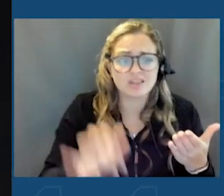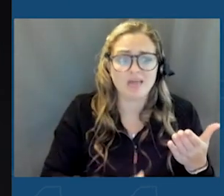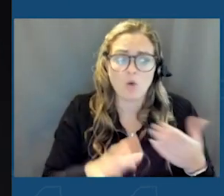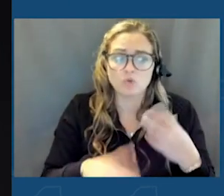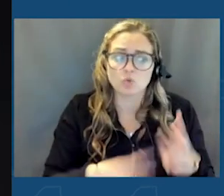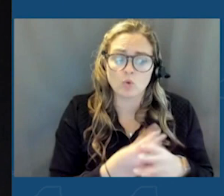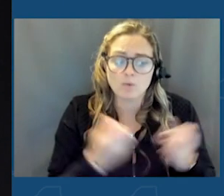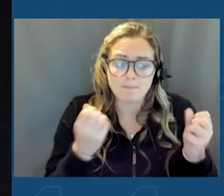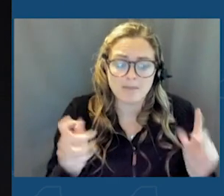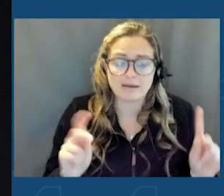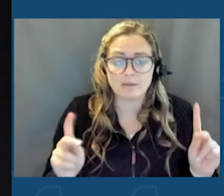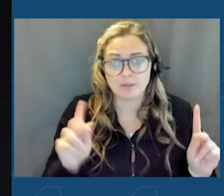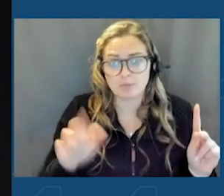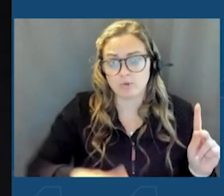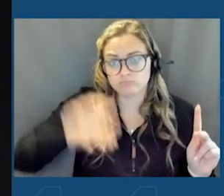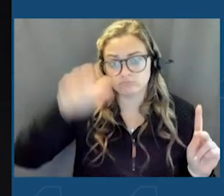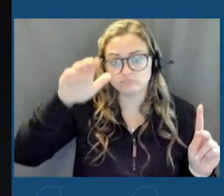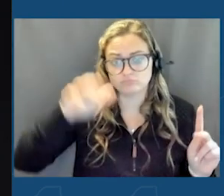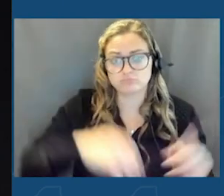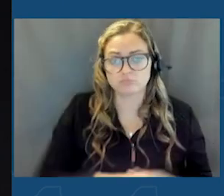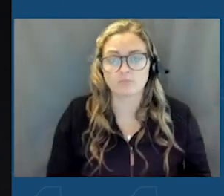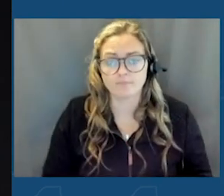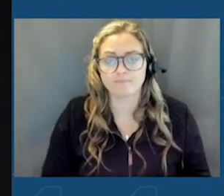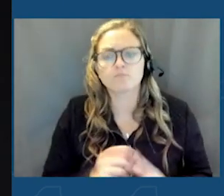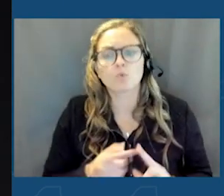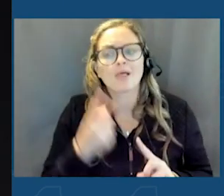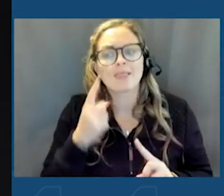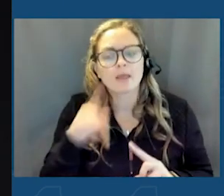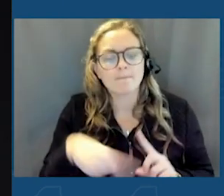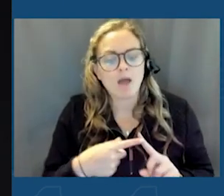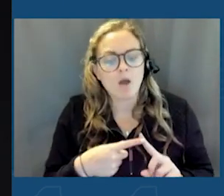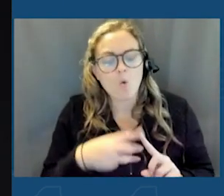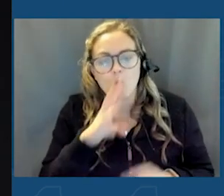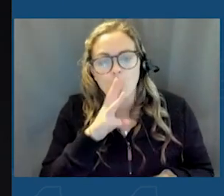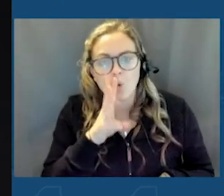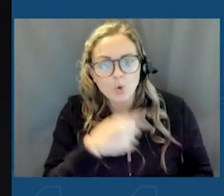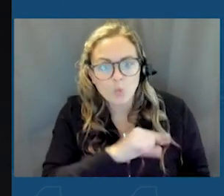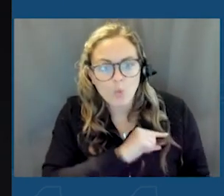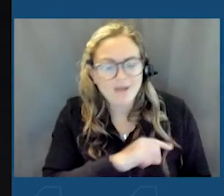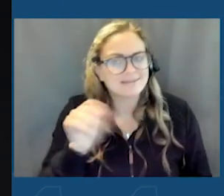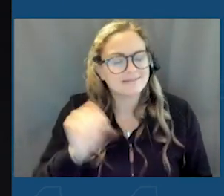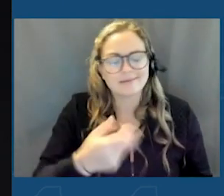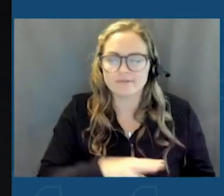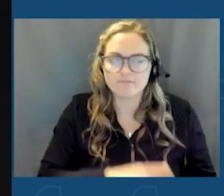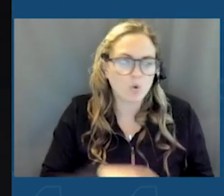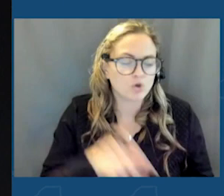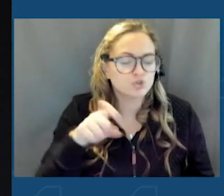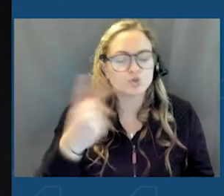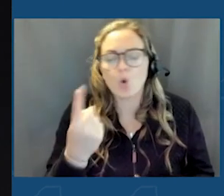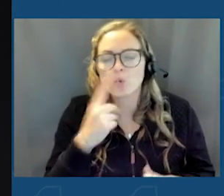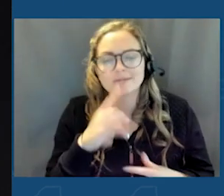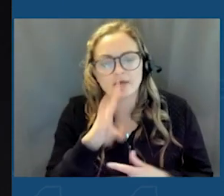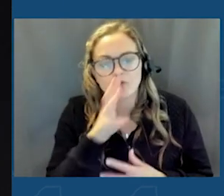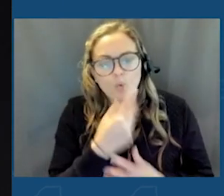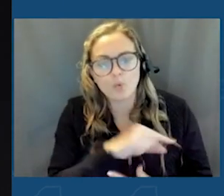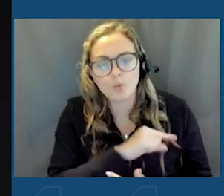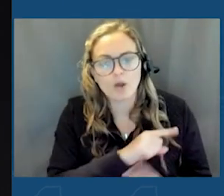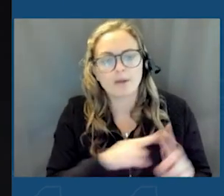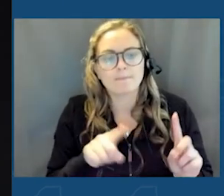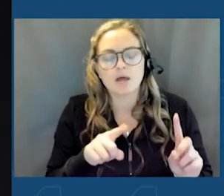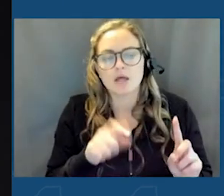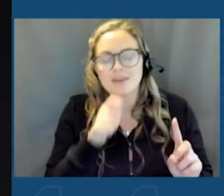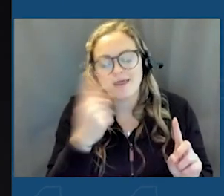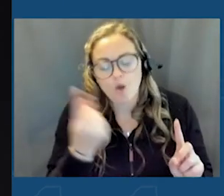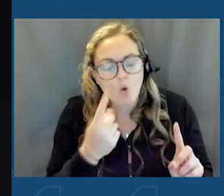people grew up in. And so when I think about water quality, yes, of course, you should always have water quality, but it was not always a